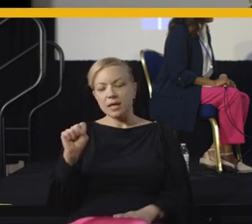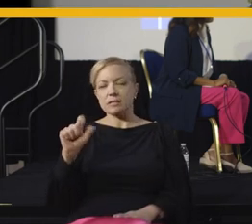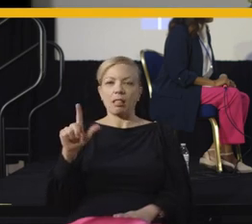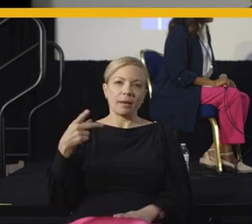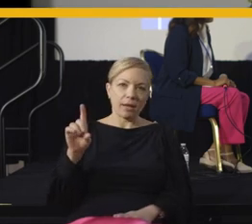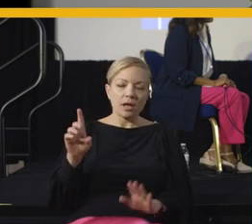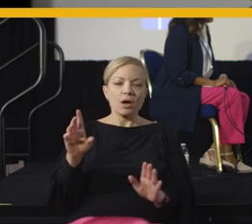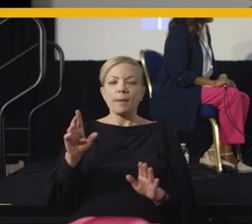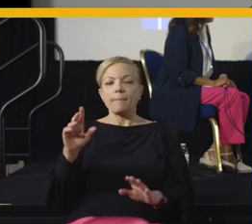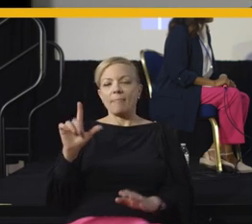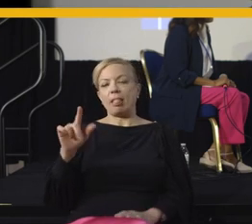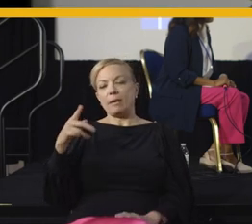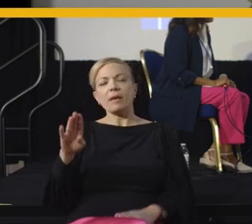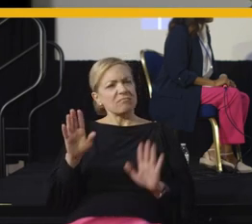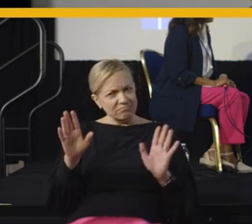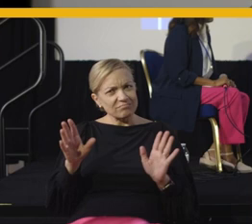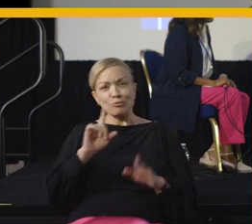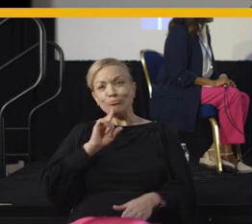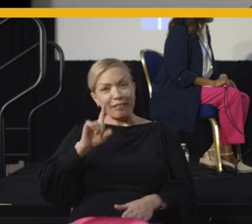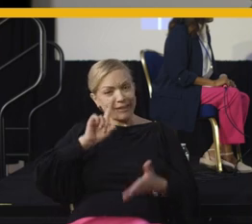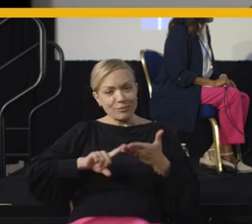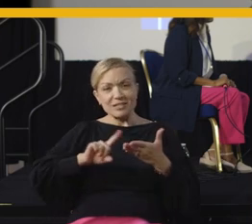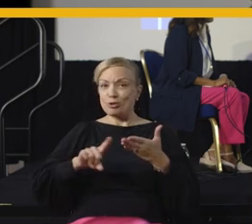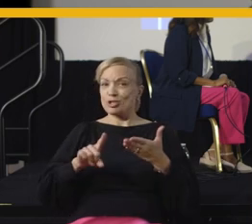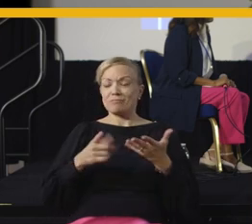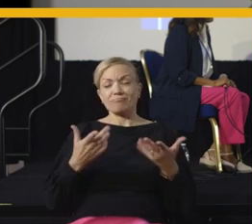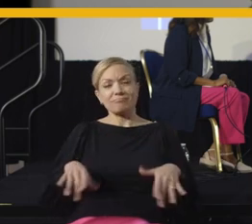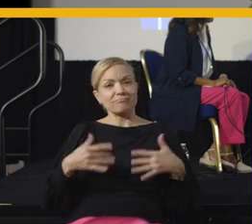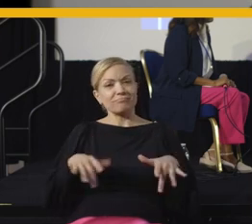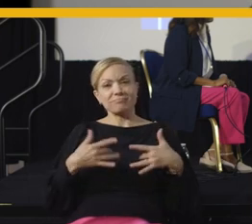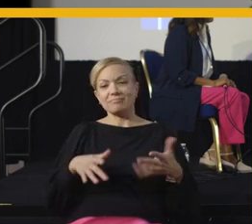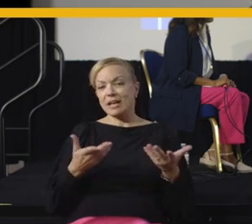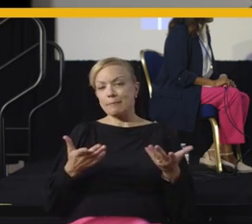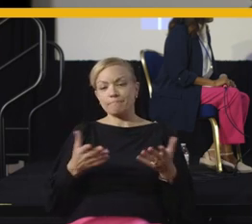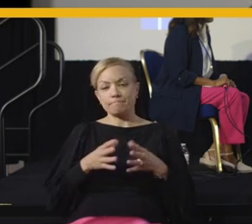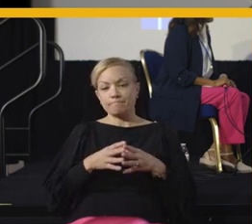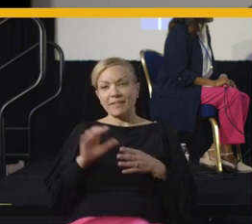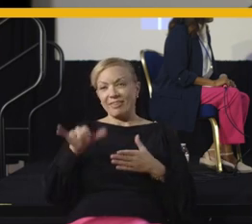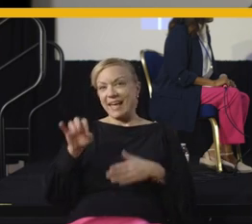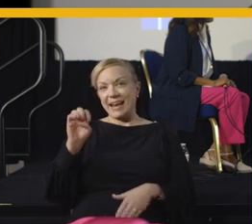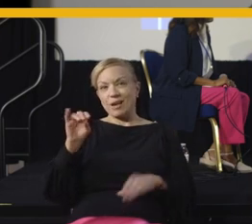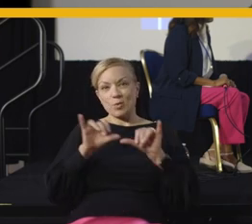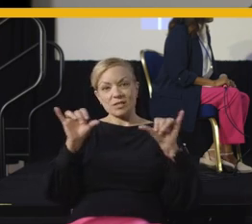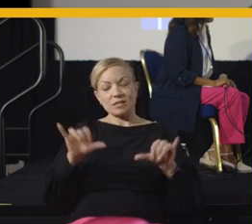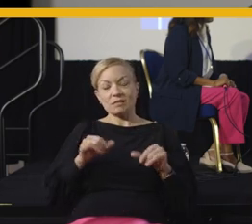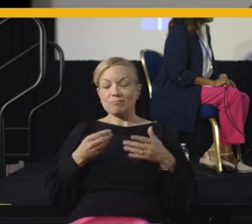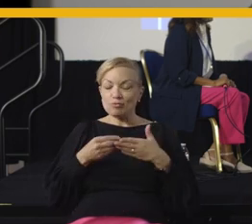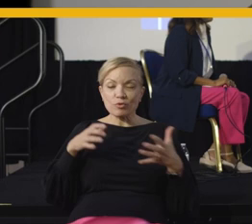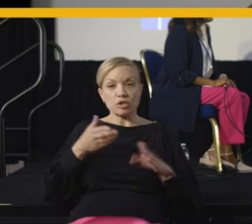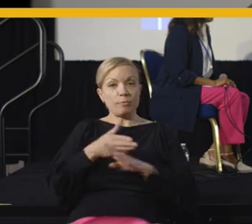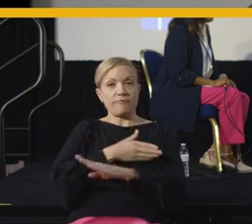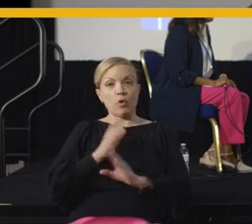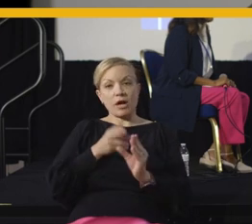to take a closer look, because it's a really rich ecosystem. And I say this as before I joined LPB,